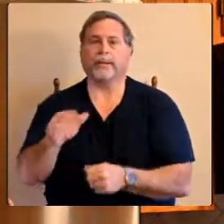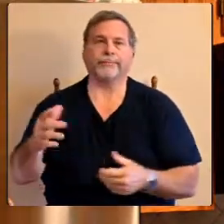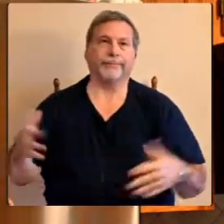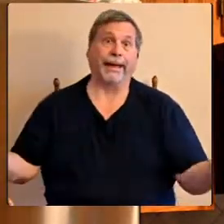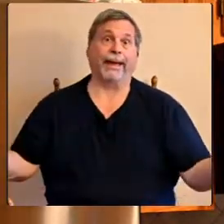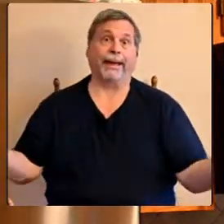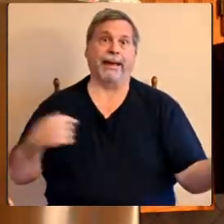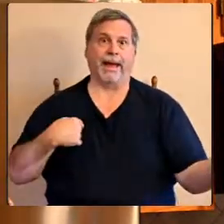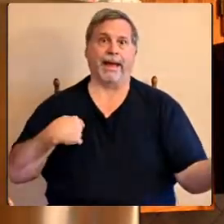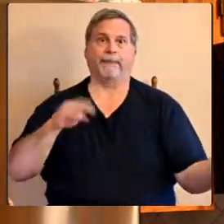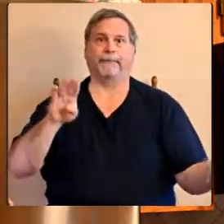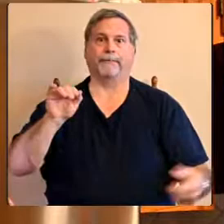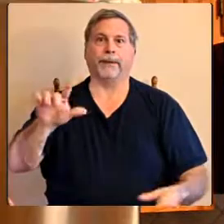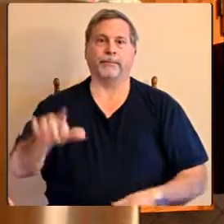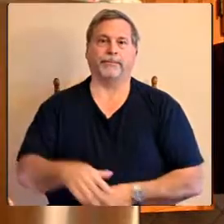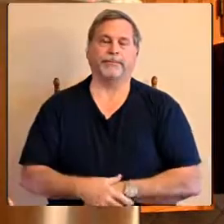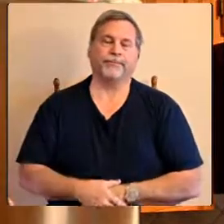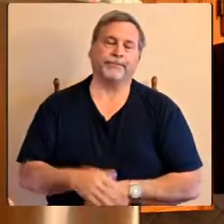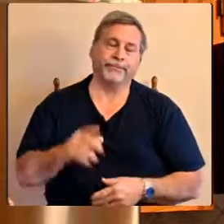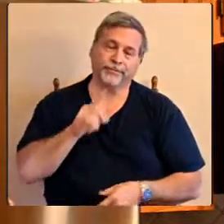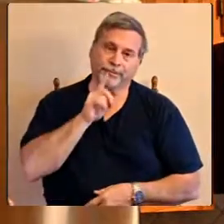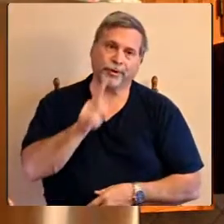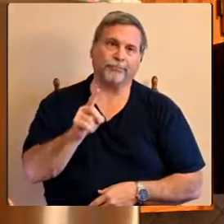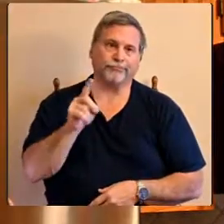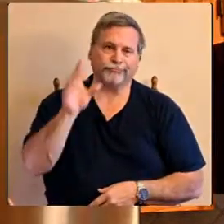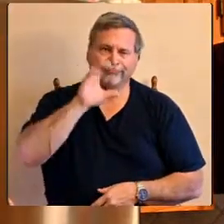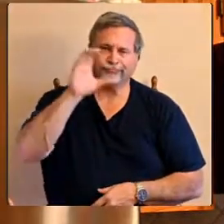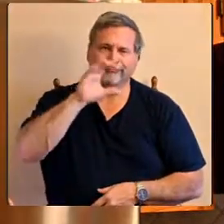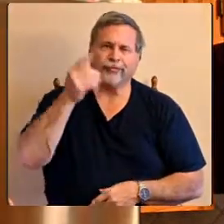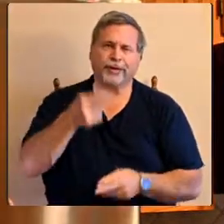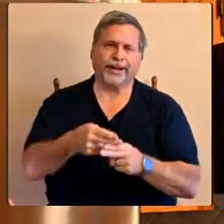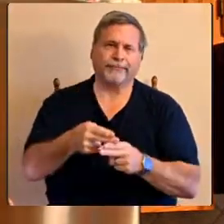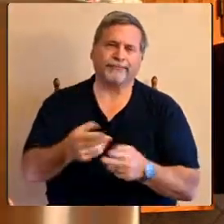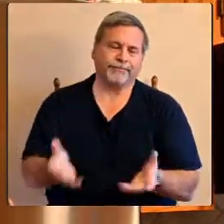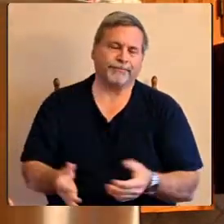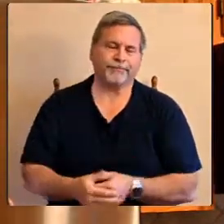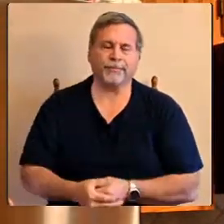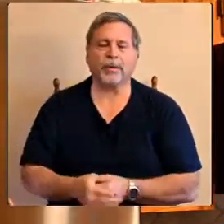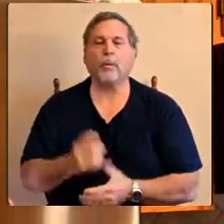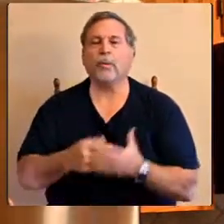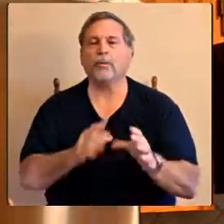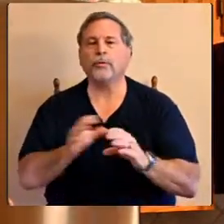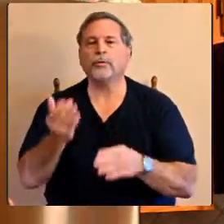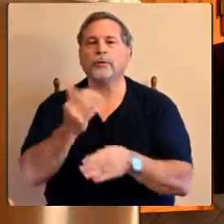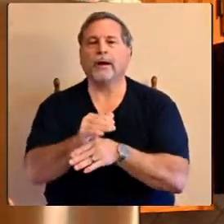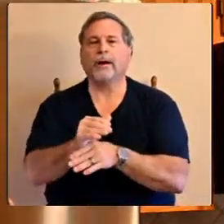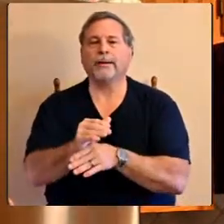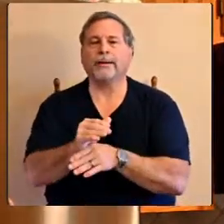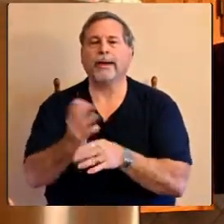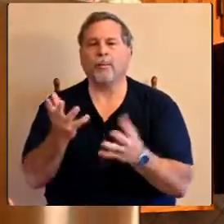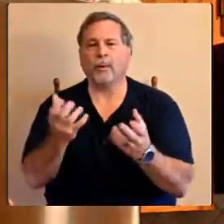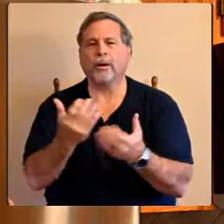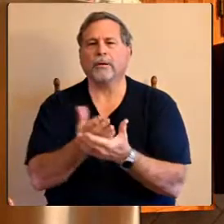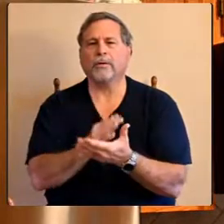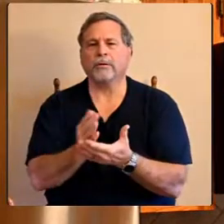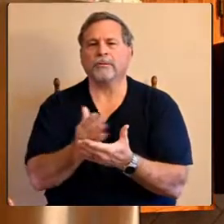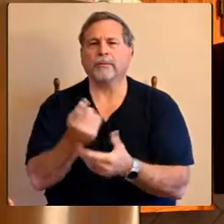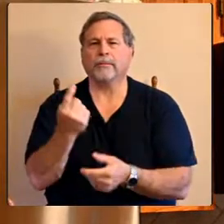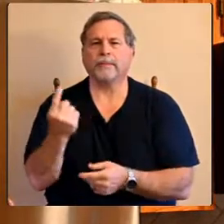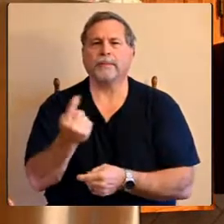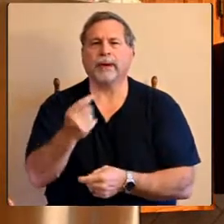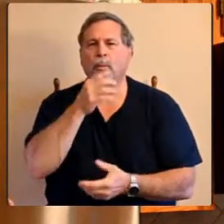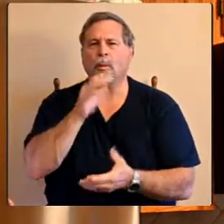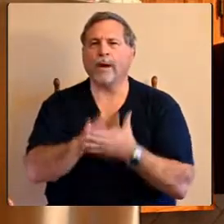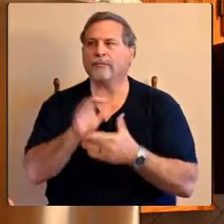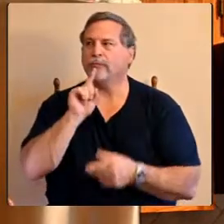Hey, I'm Bill. So we're still looking for a name. What we're going to do tonight is I want to cook something up my